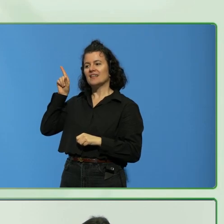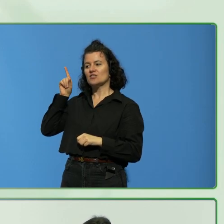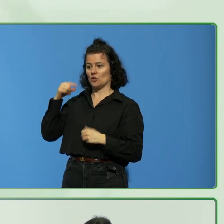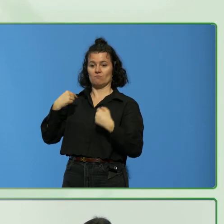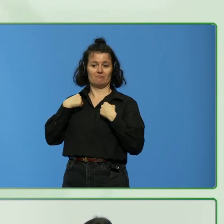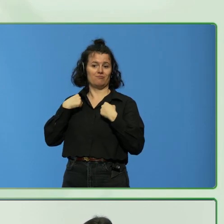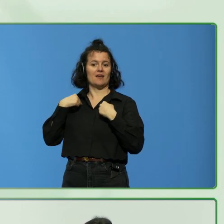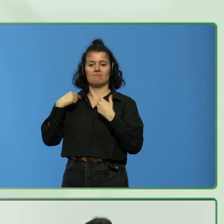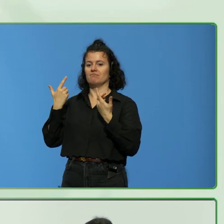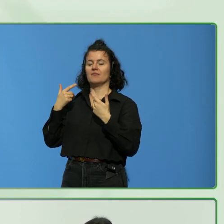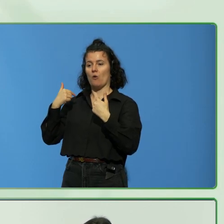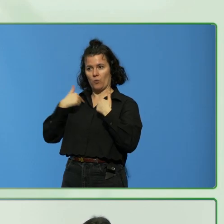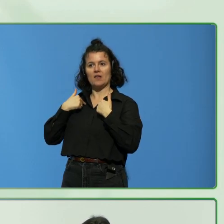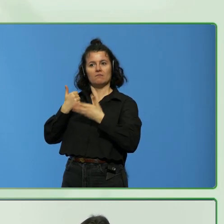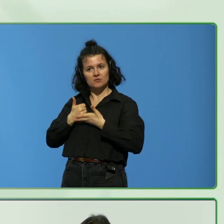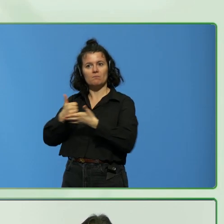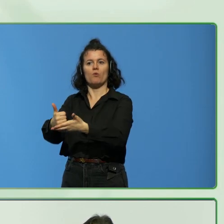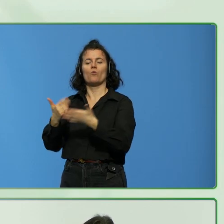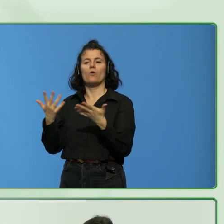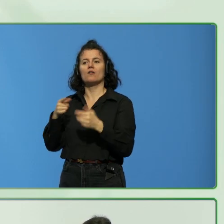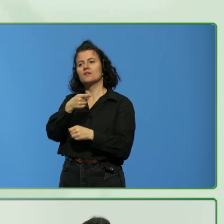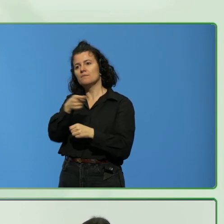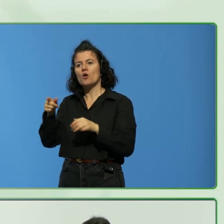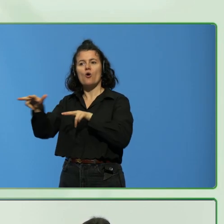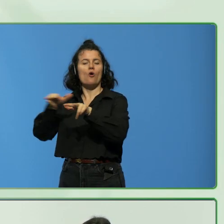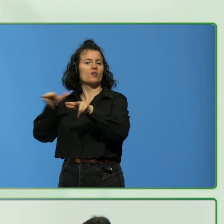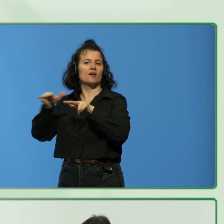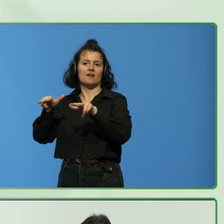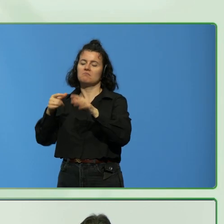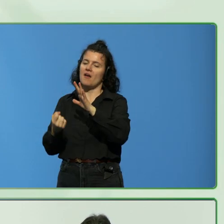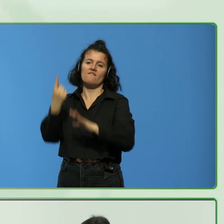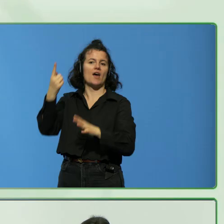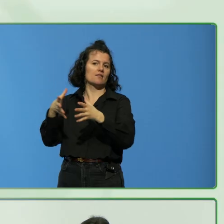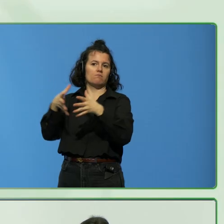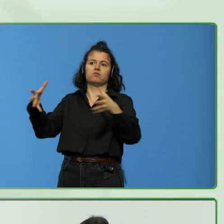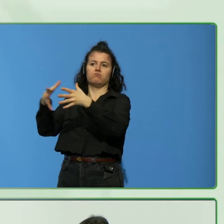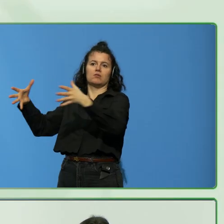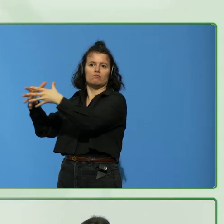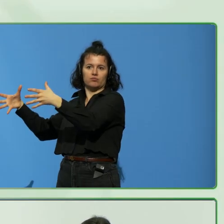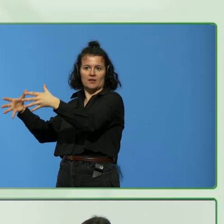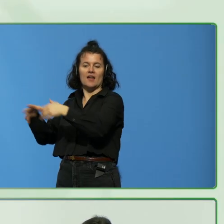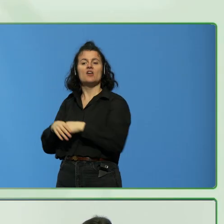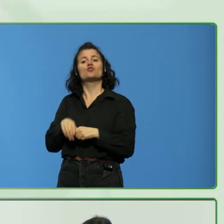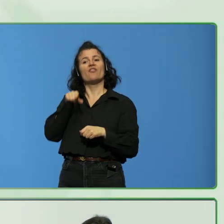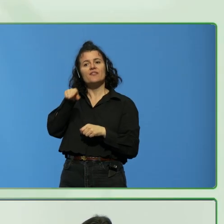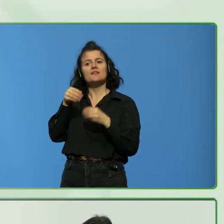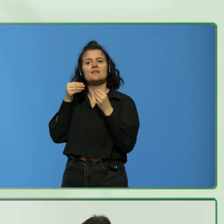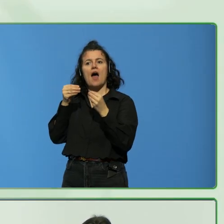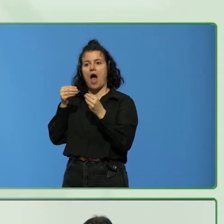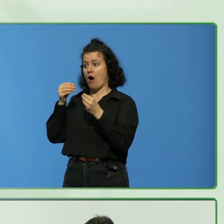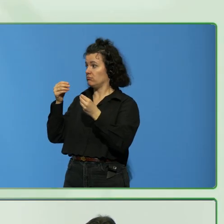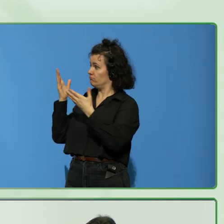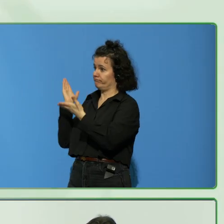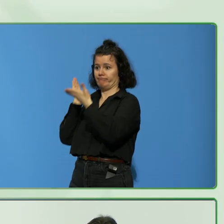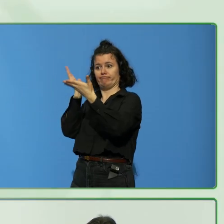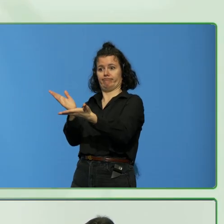not as a final result, but as a working model that continues to evolve.